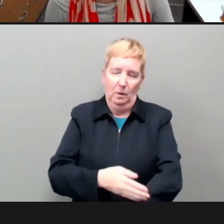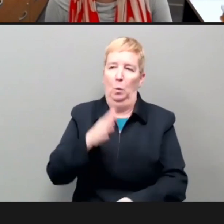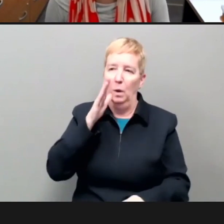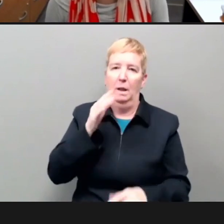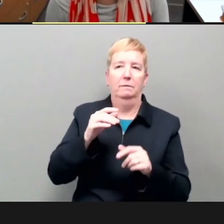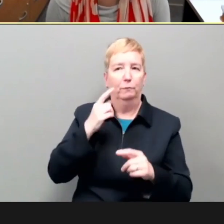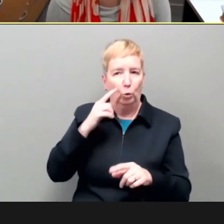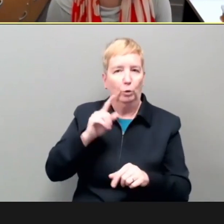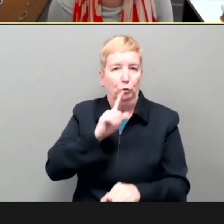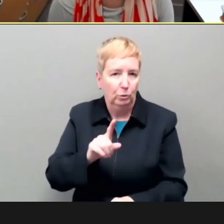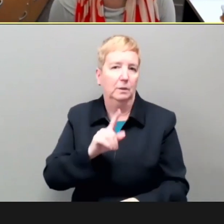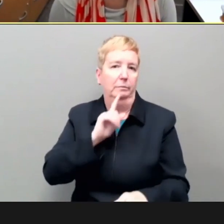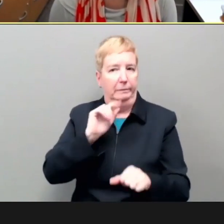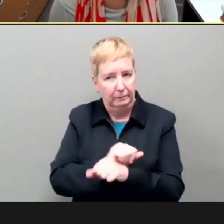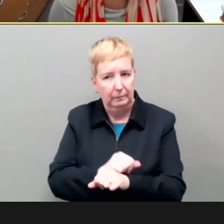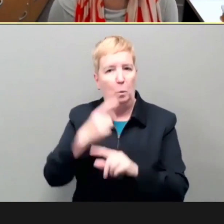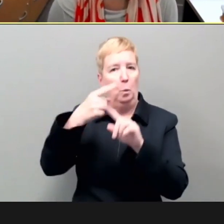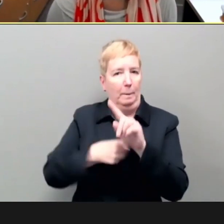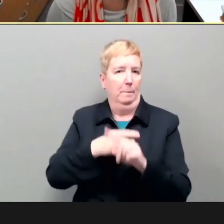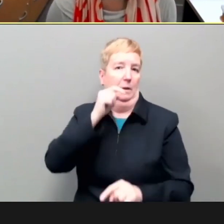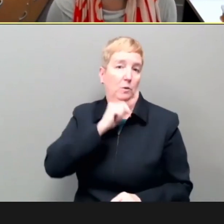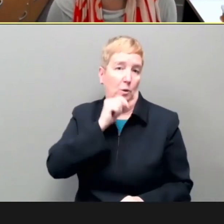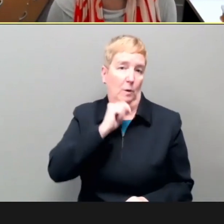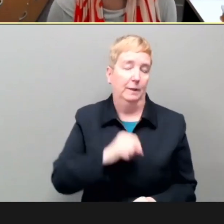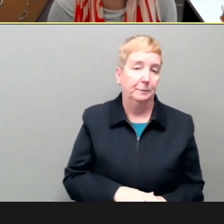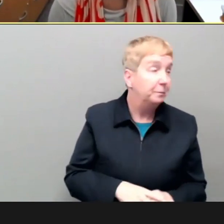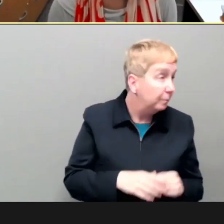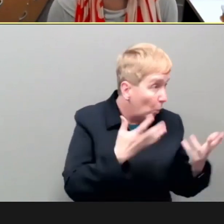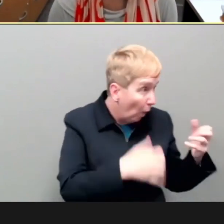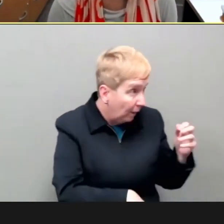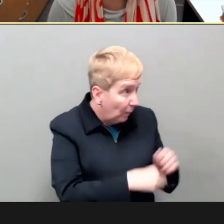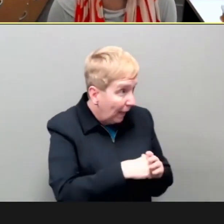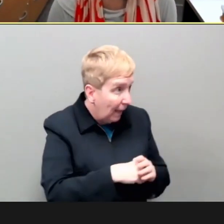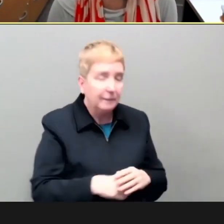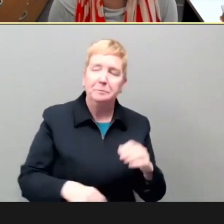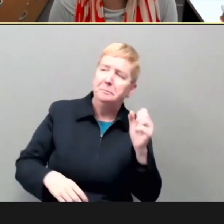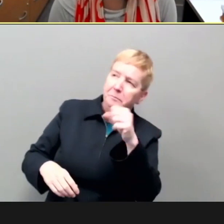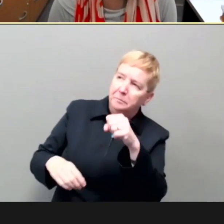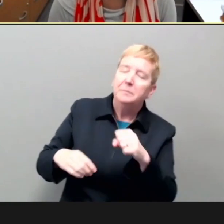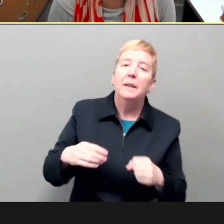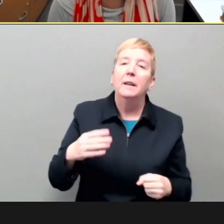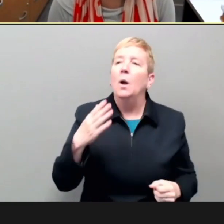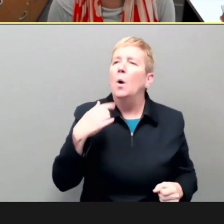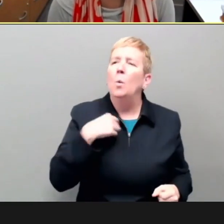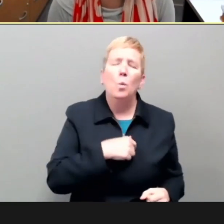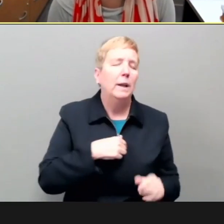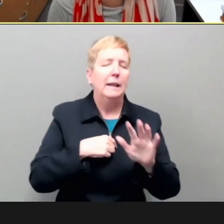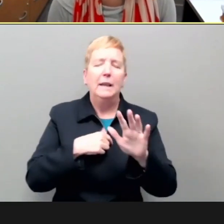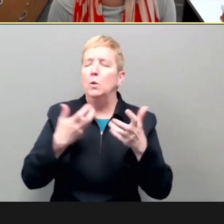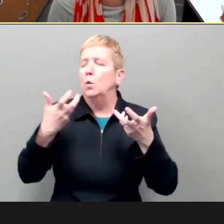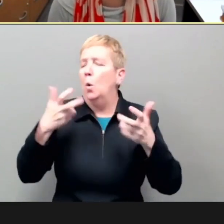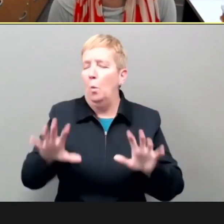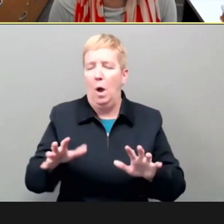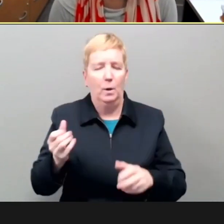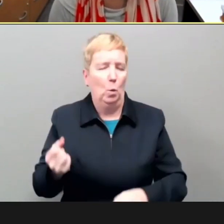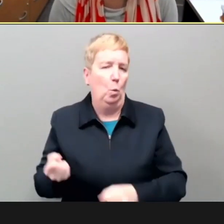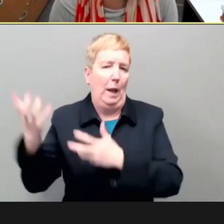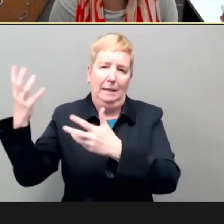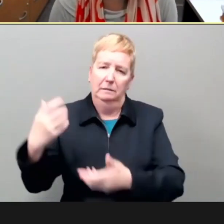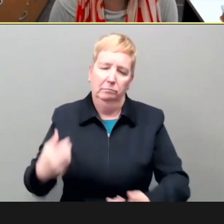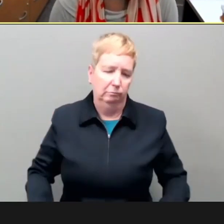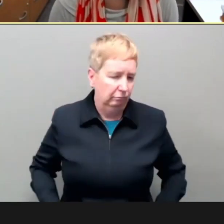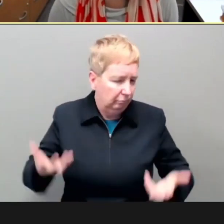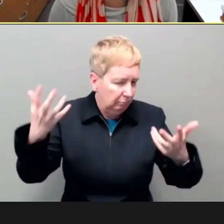as well. Yeah, thank you for that. And certainly we do everything we can to not waste vaccine. Inevitably it